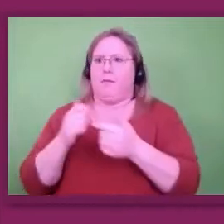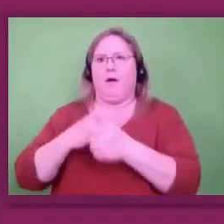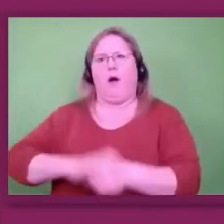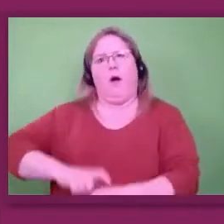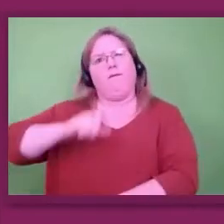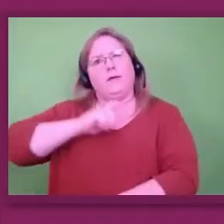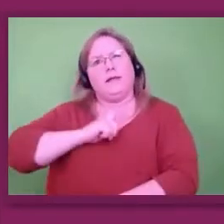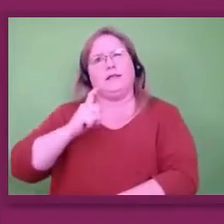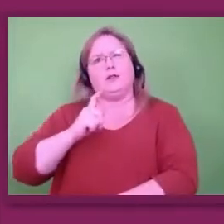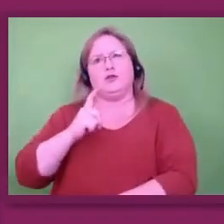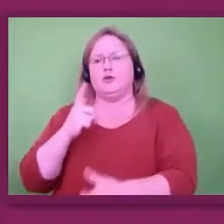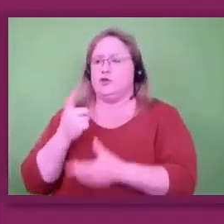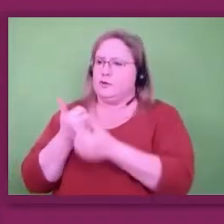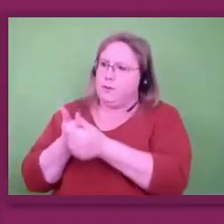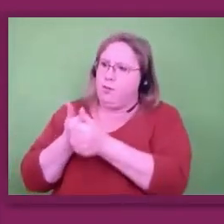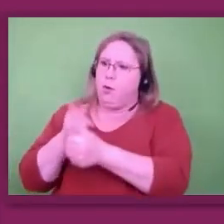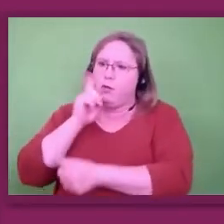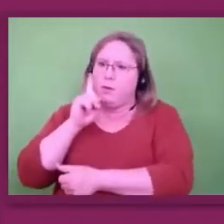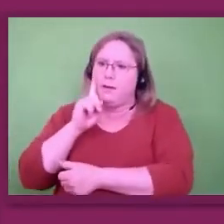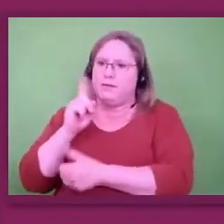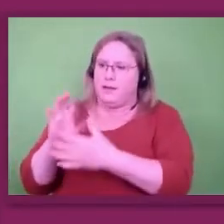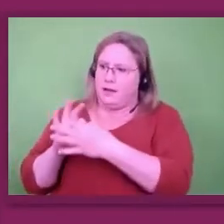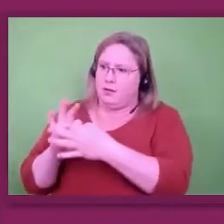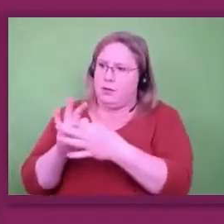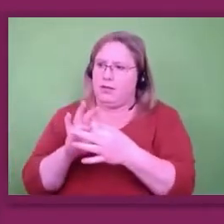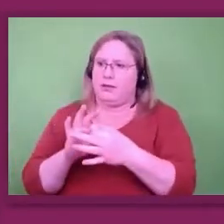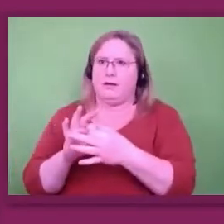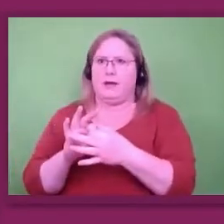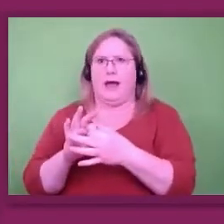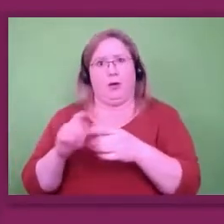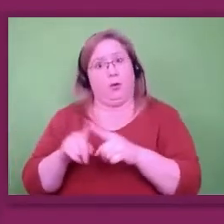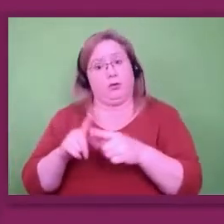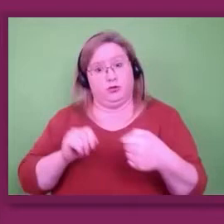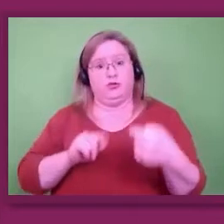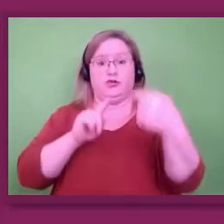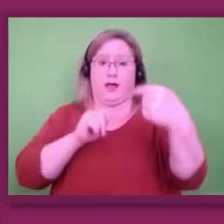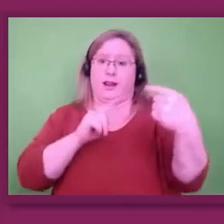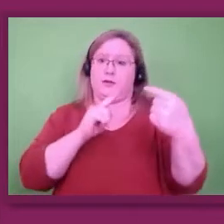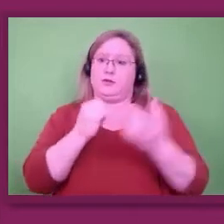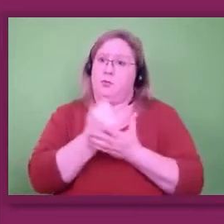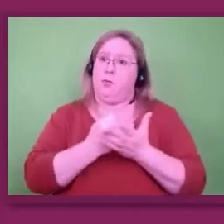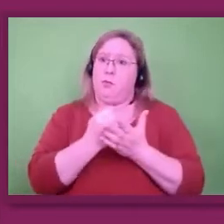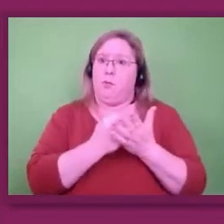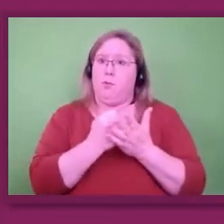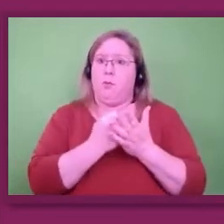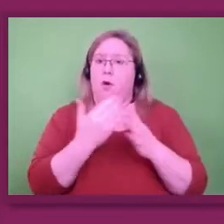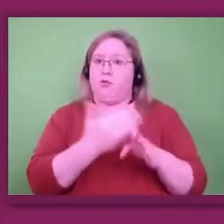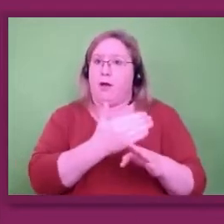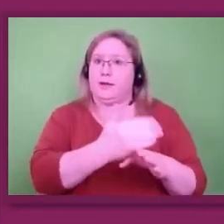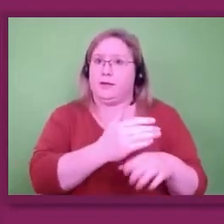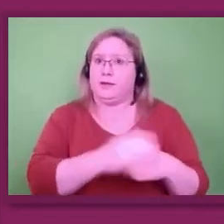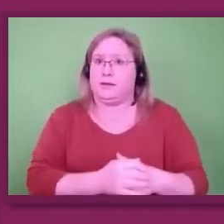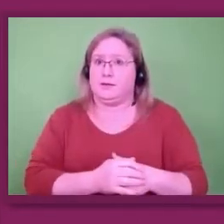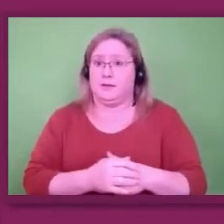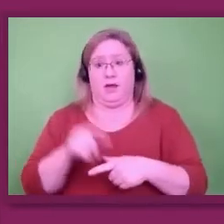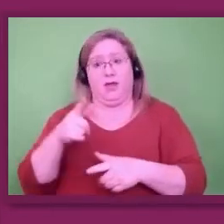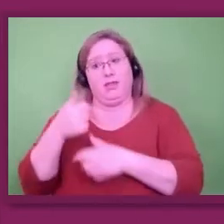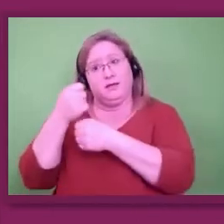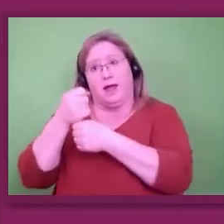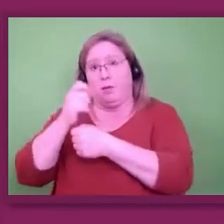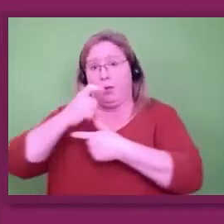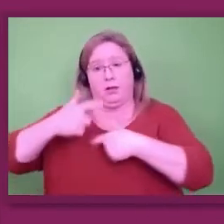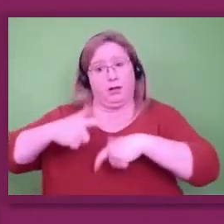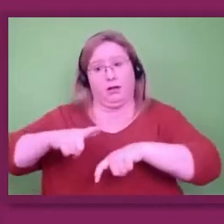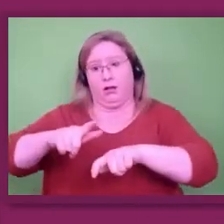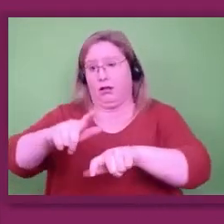behaviours more productively. The Race Matters campaign is going to stay with us until we achieve true racial equality in